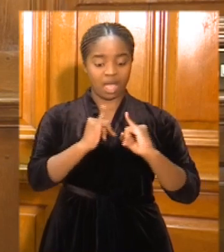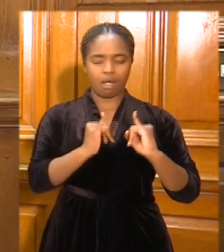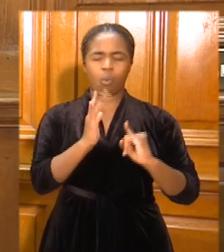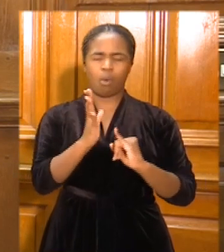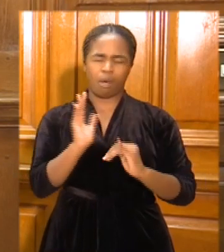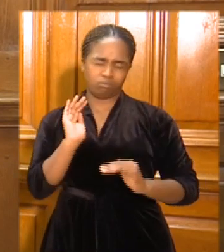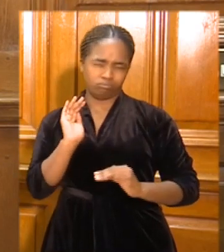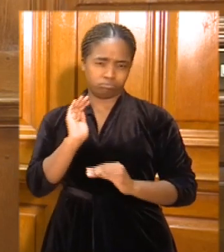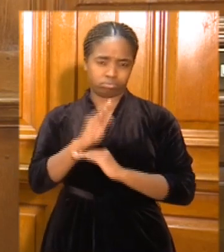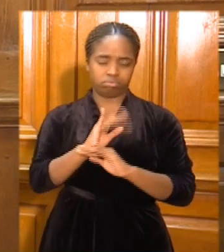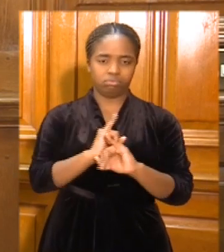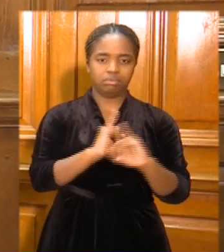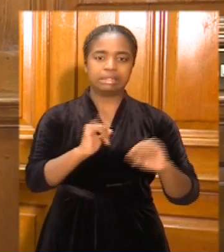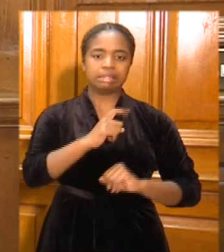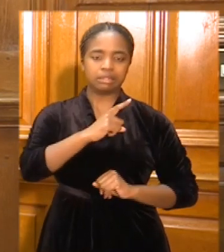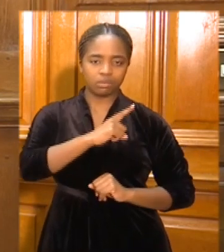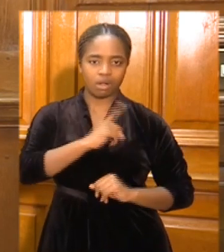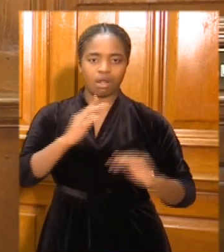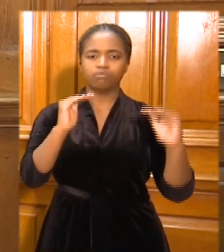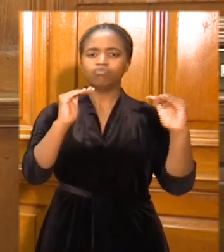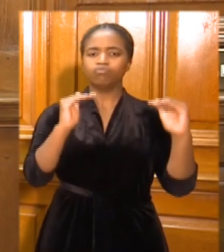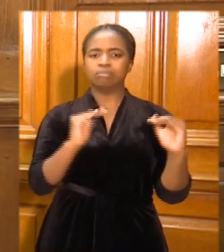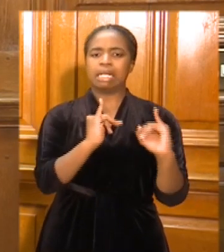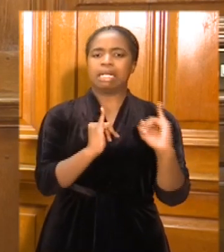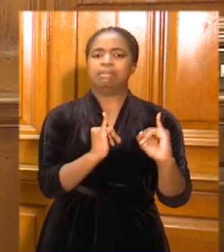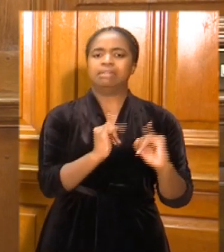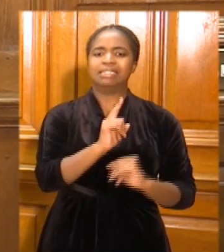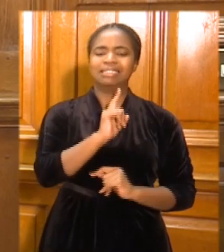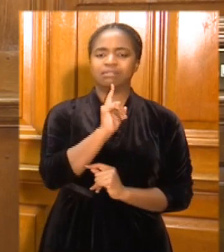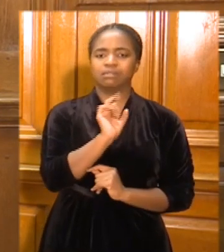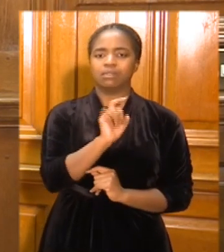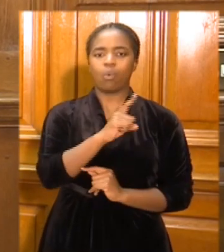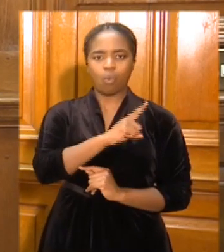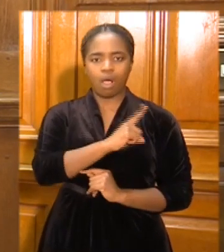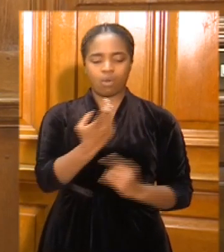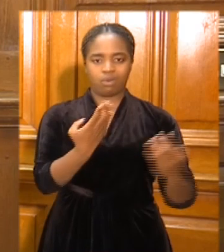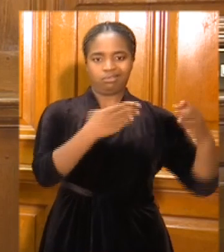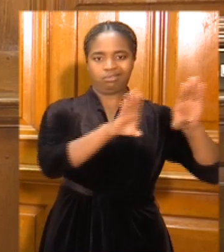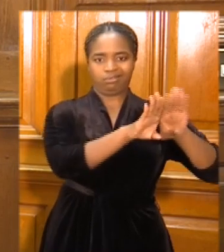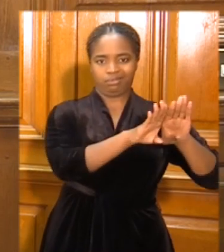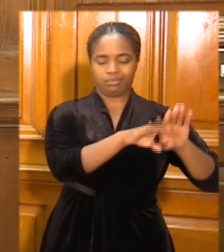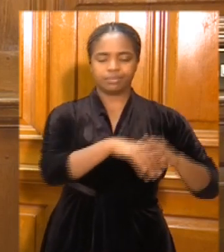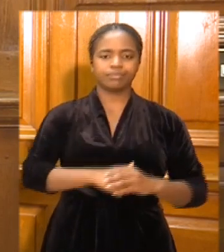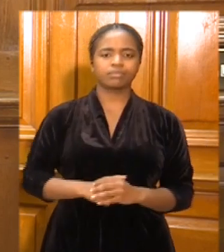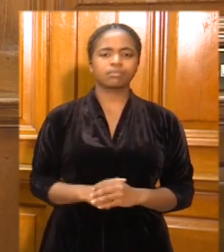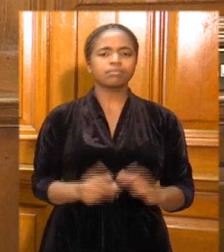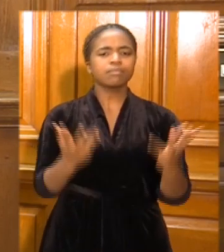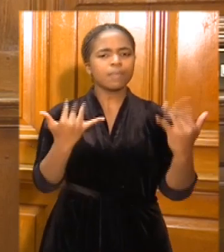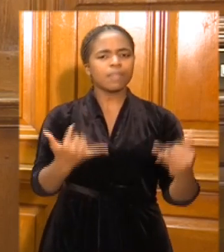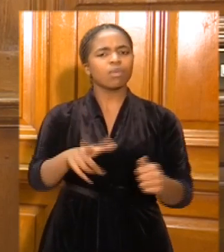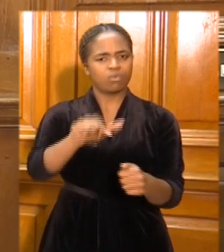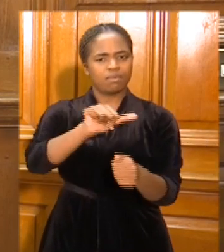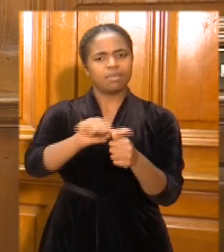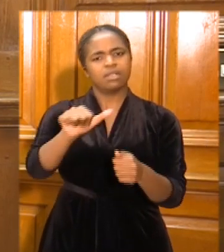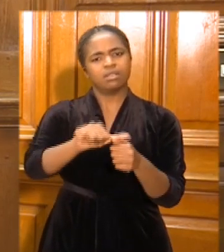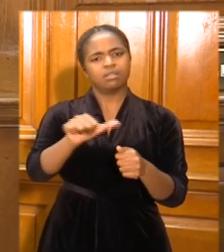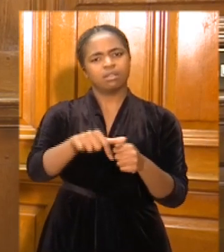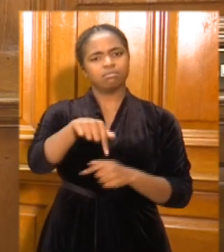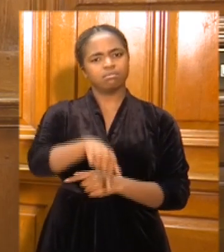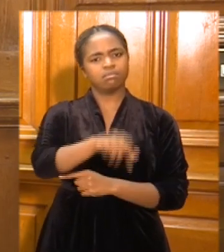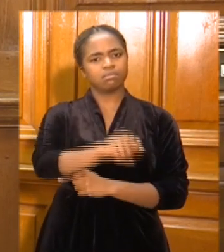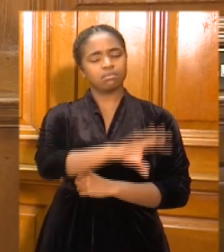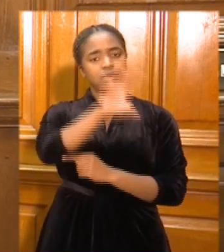impose drastic containment measures. We are consequently in a much better position